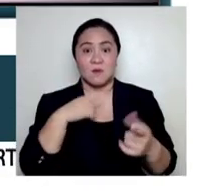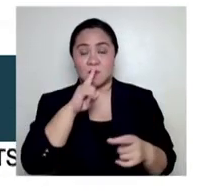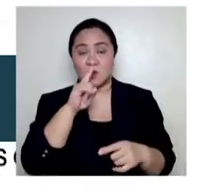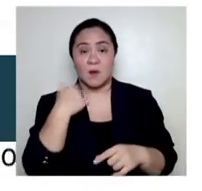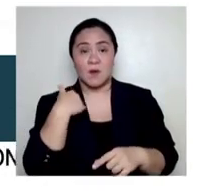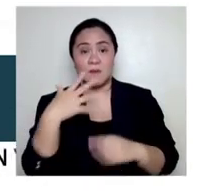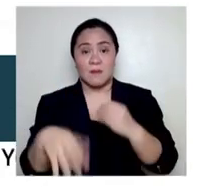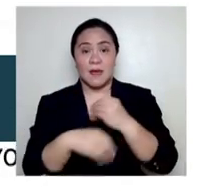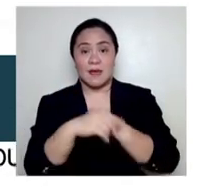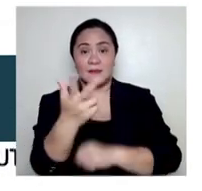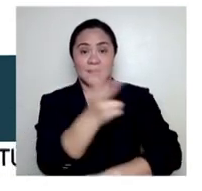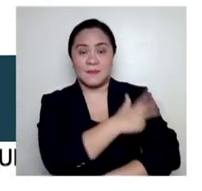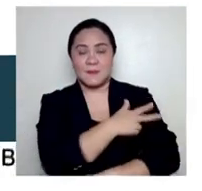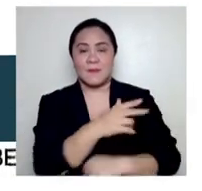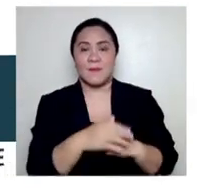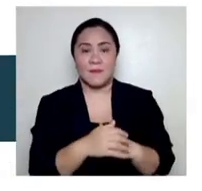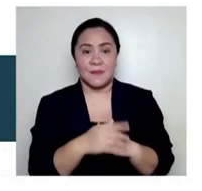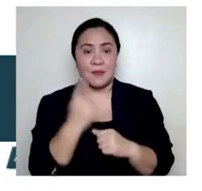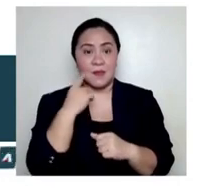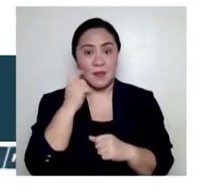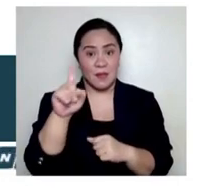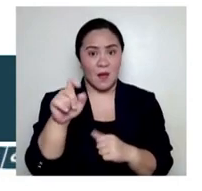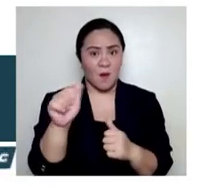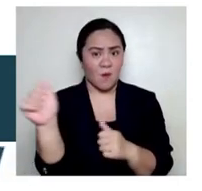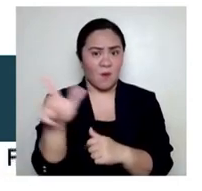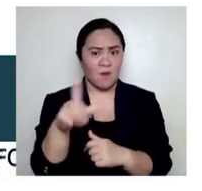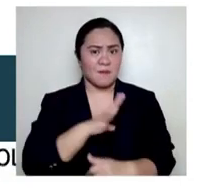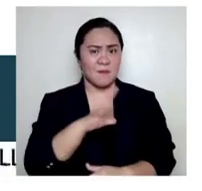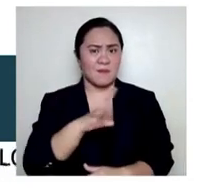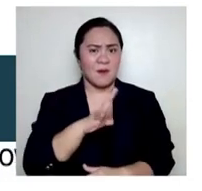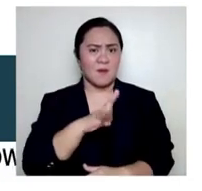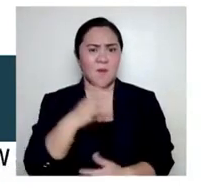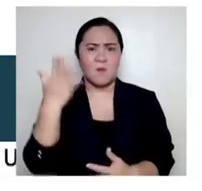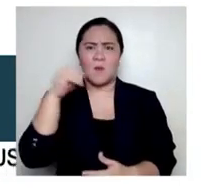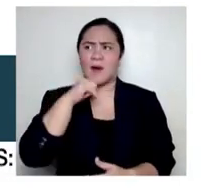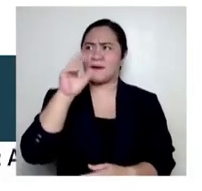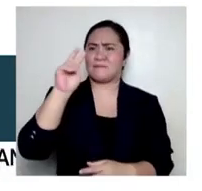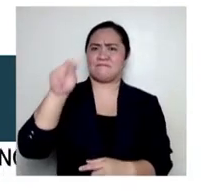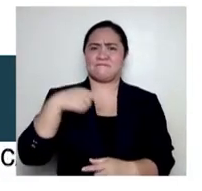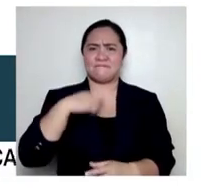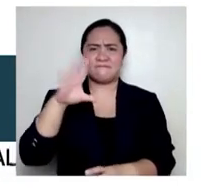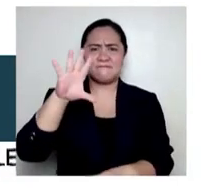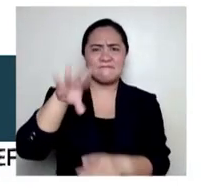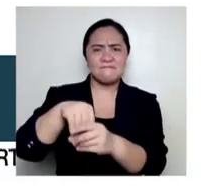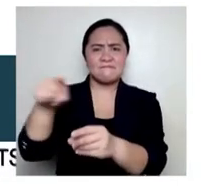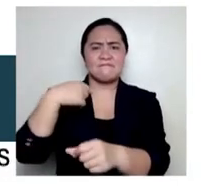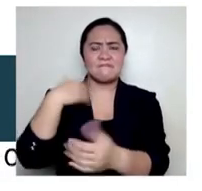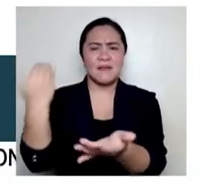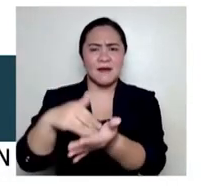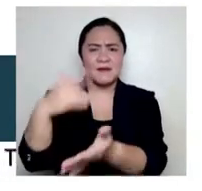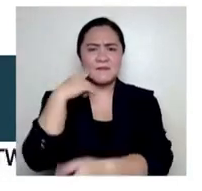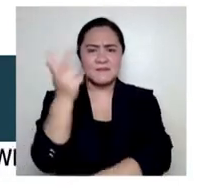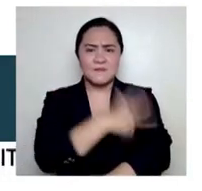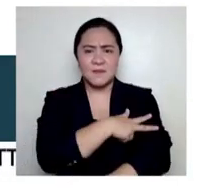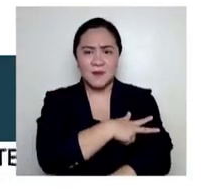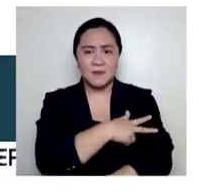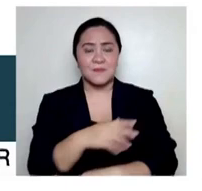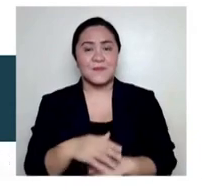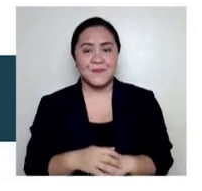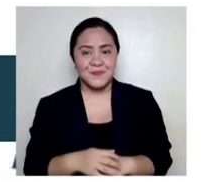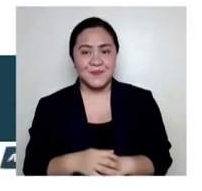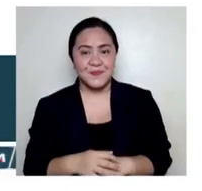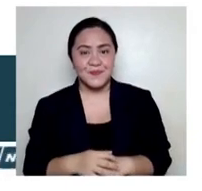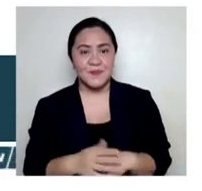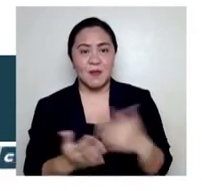be everything is okay already. Why would I even have to go and get that booster shot? You know, the province is easing